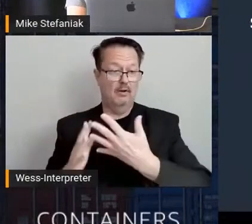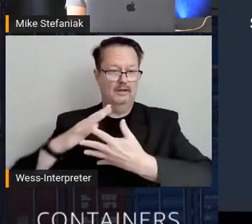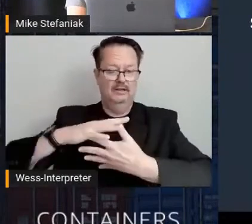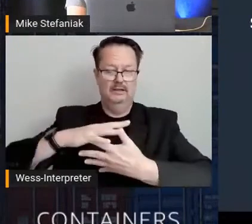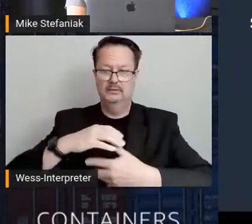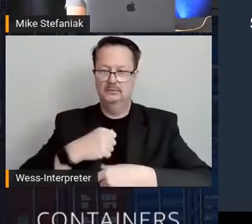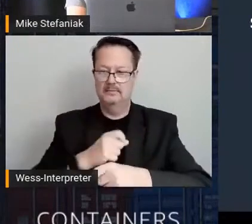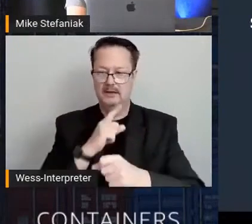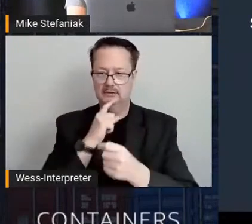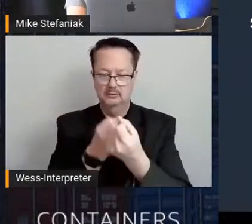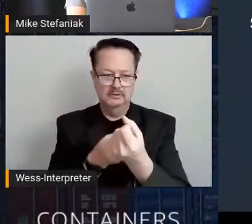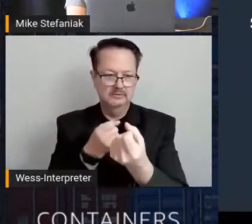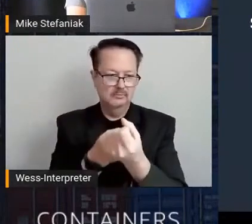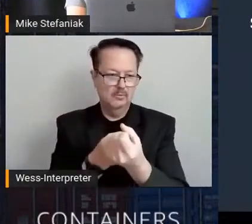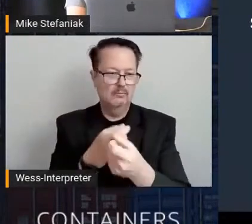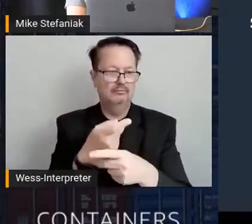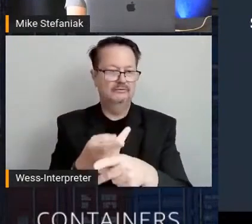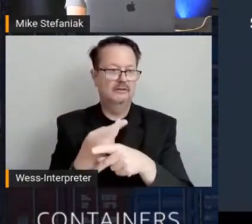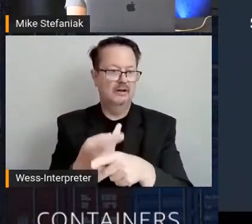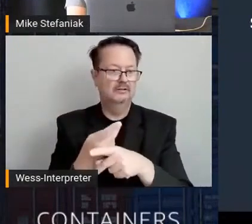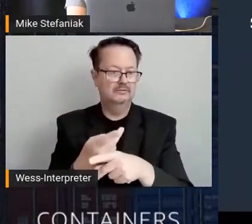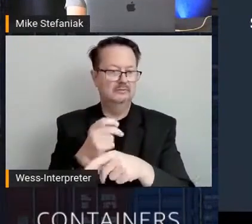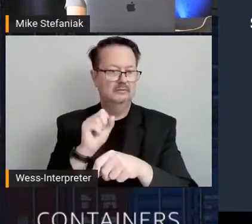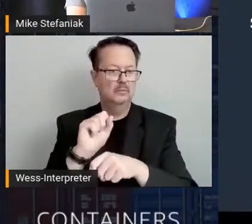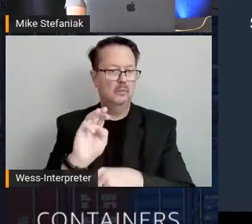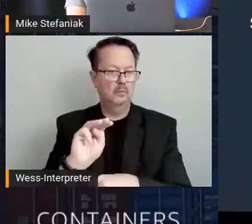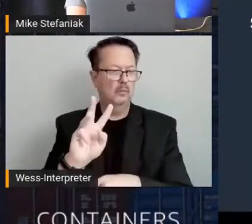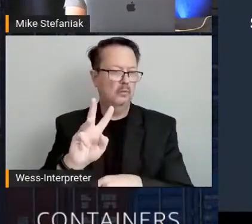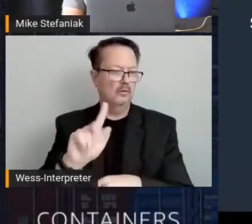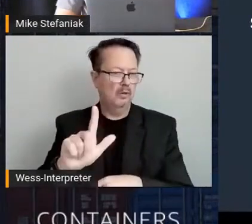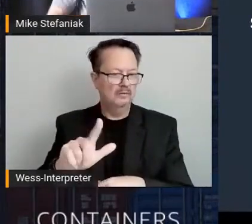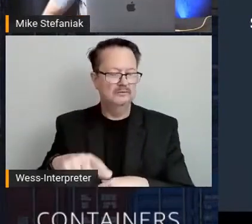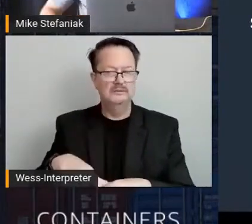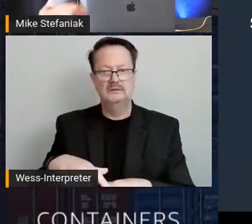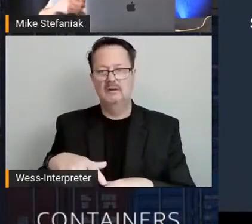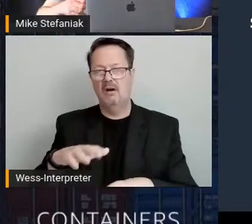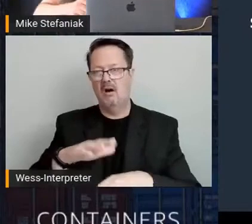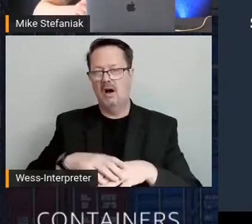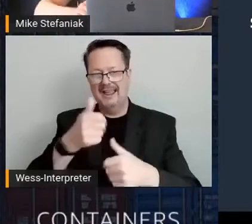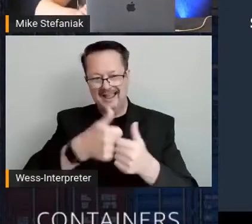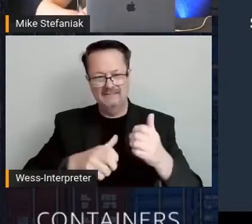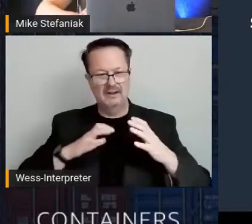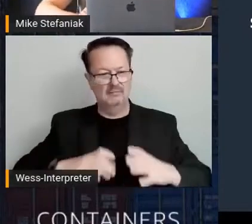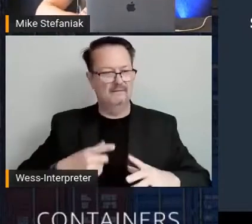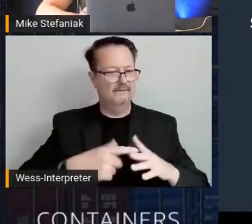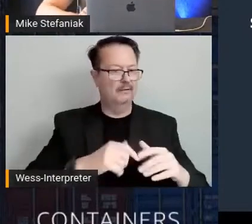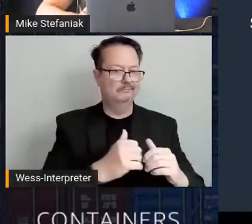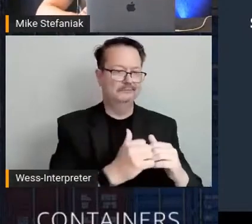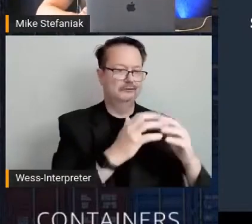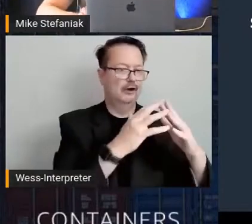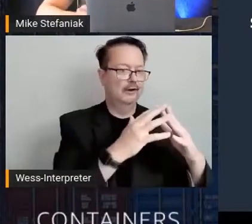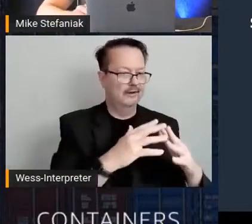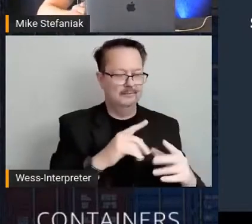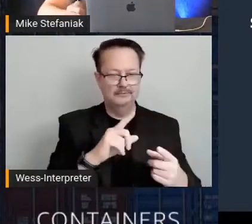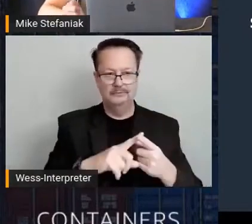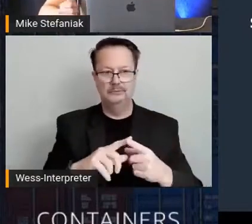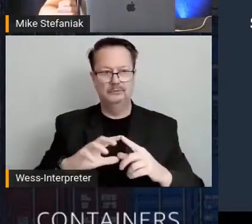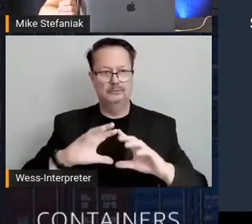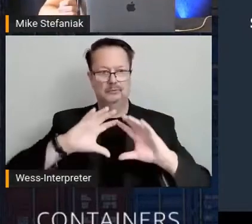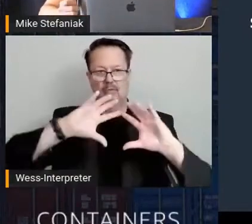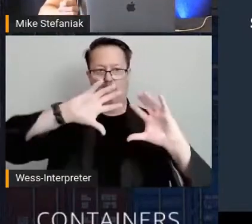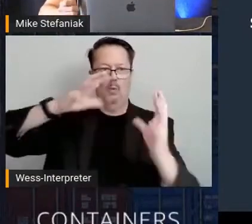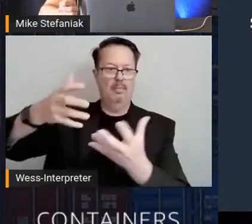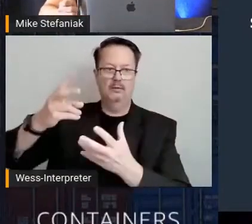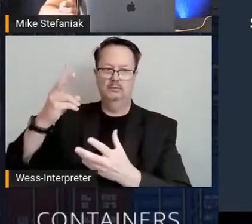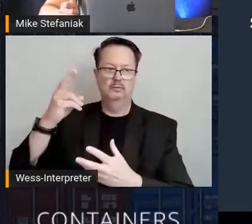support production workloads that are running across every customer segment, from startups to global 2000